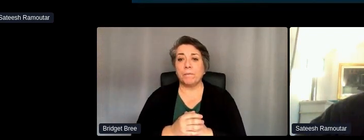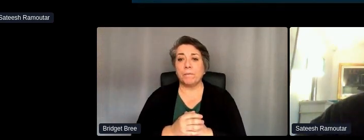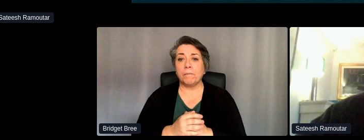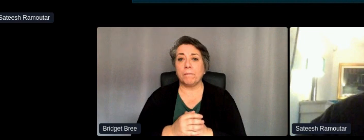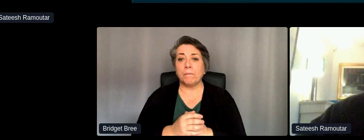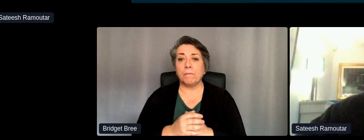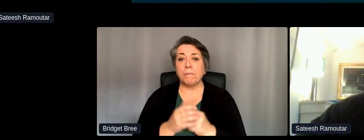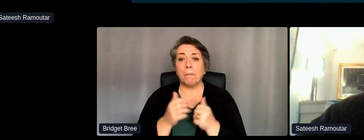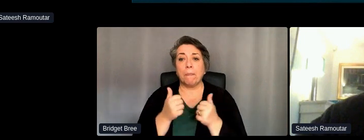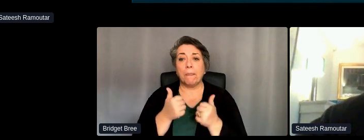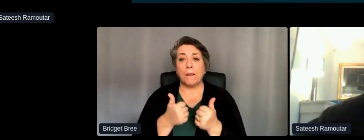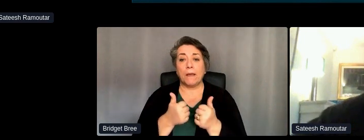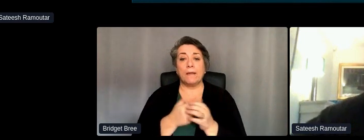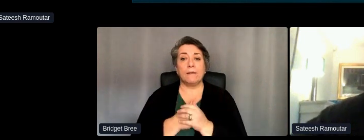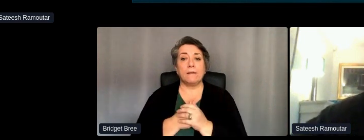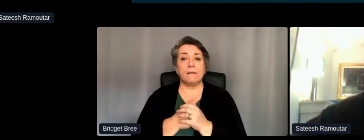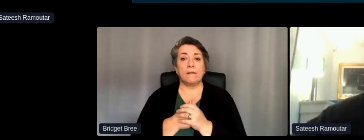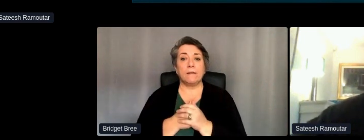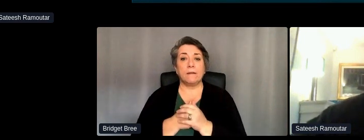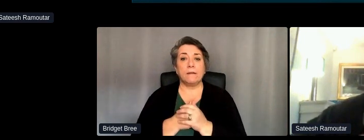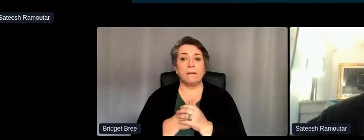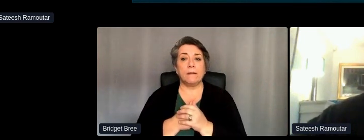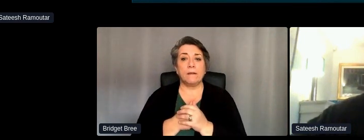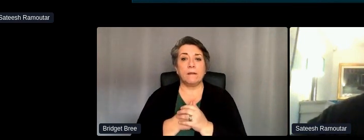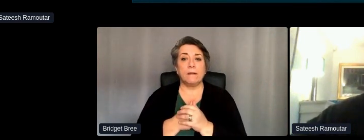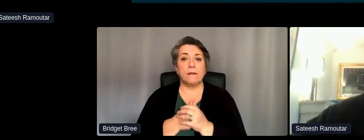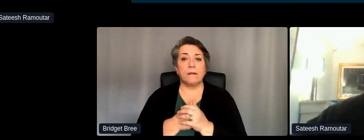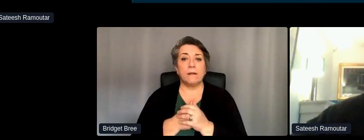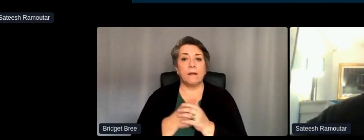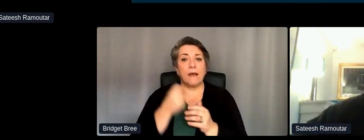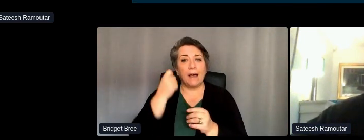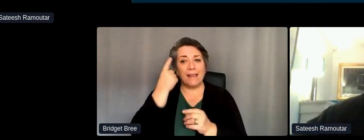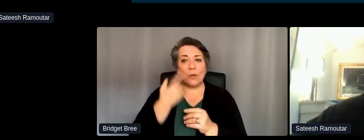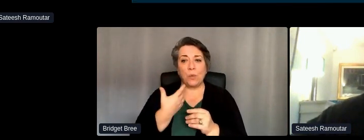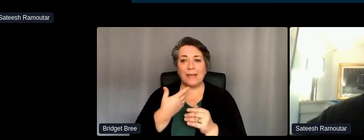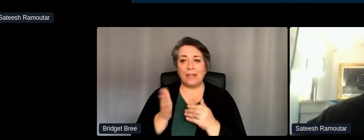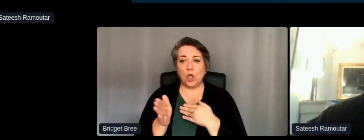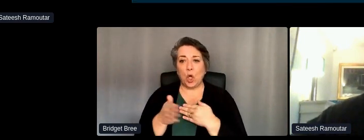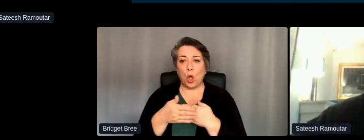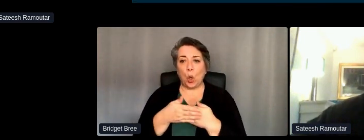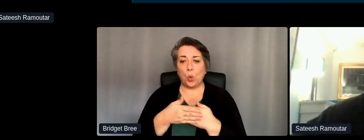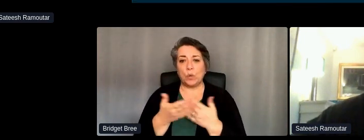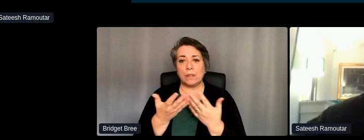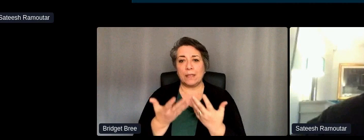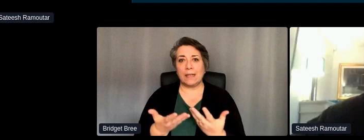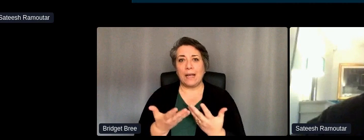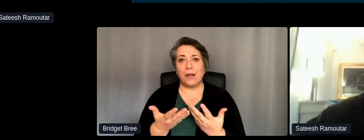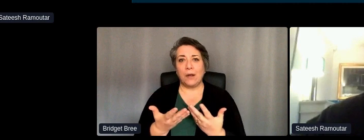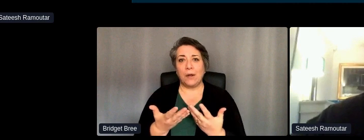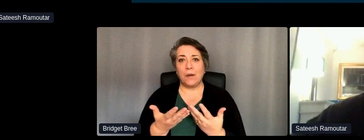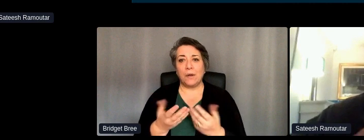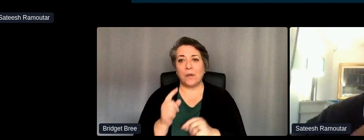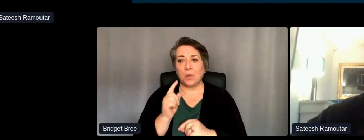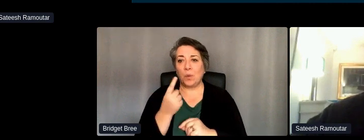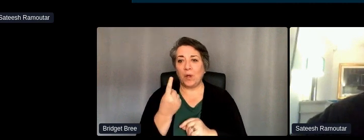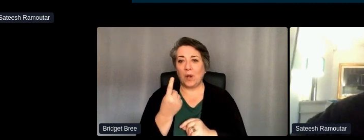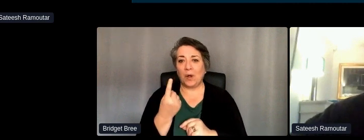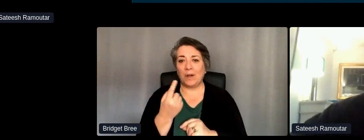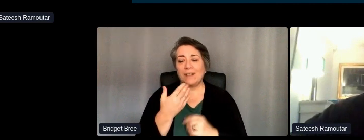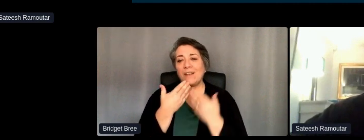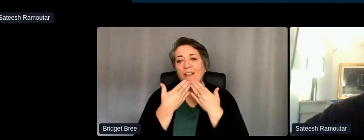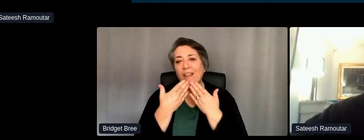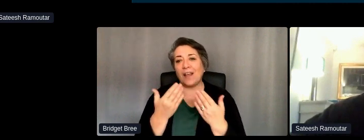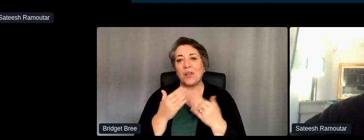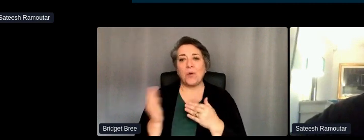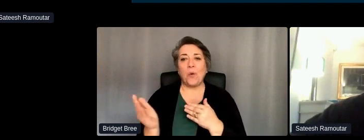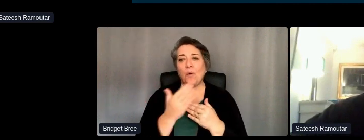Okay. So I didn't hear the last bit, Peter, but I think we're going to have to close the session now because we've got only 30, well, it's 1 o'clock. I'd like to thank everybody for